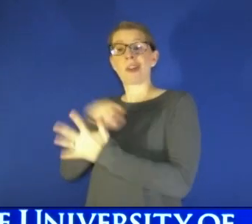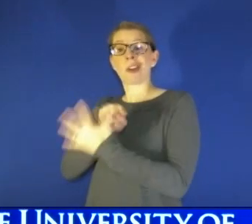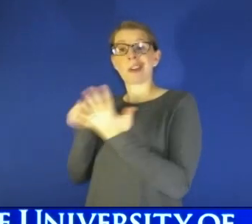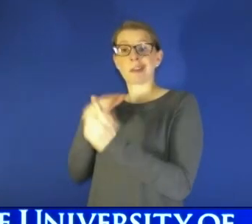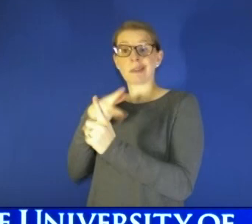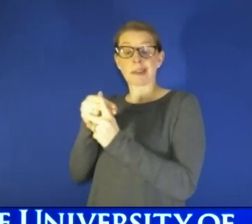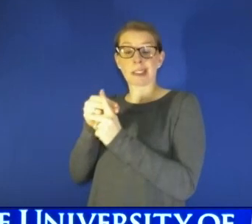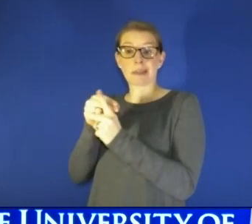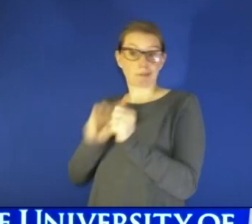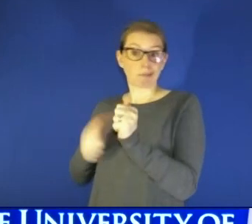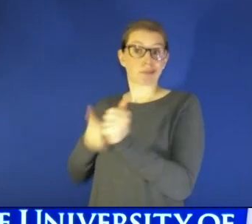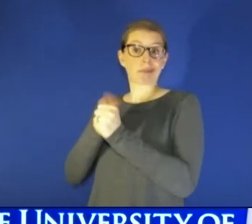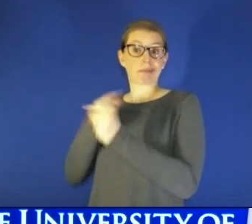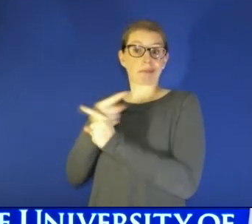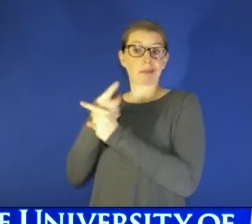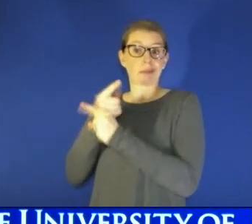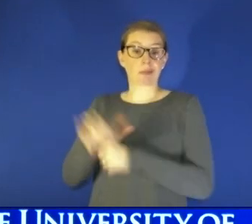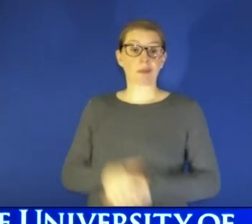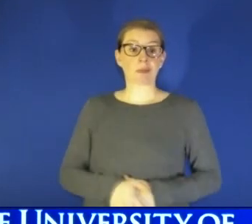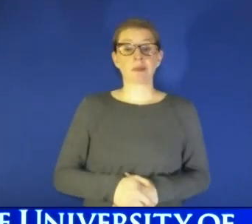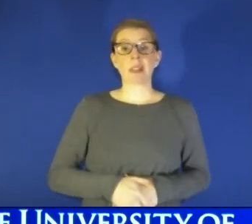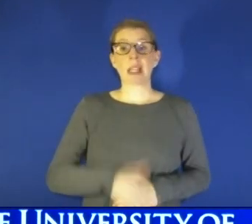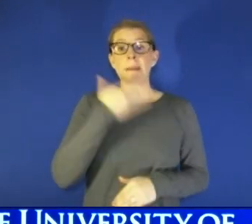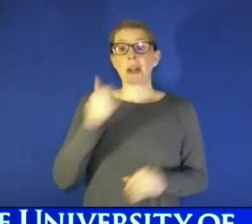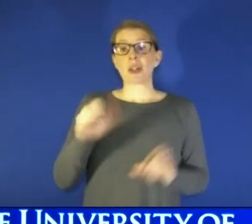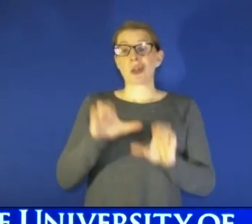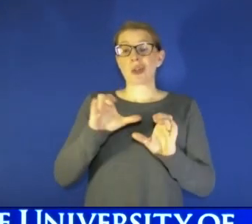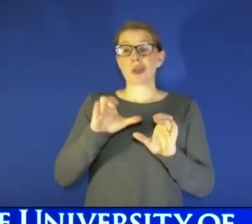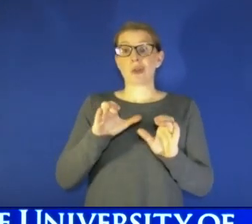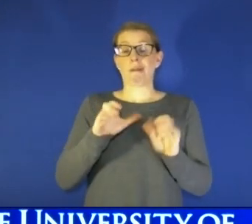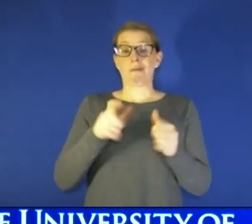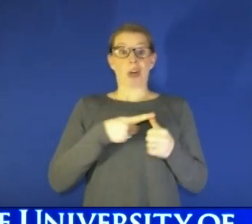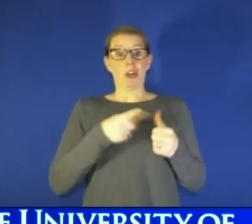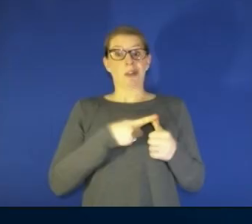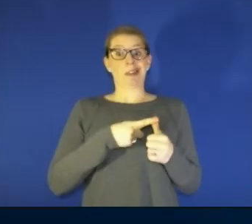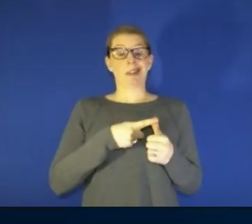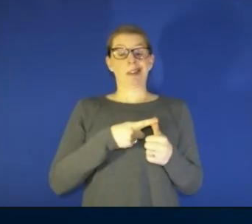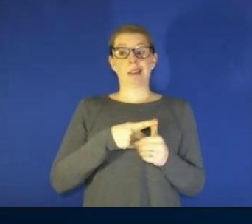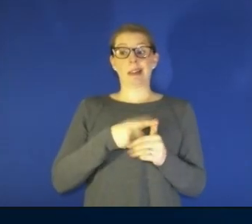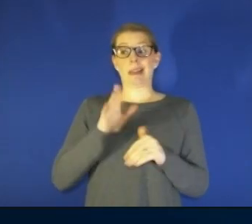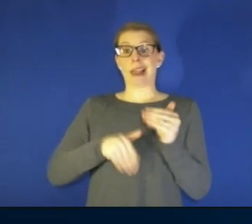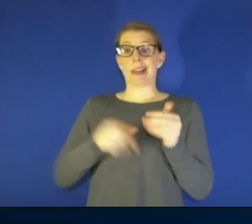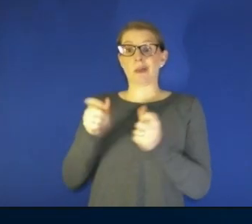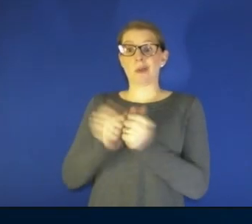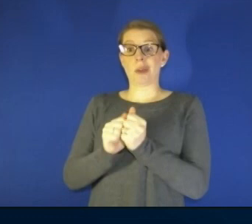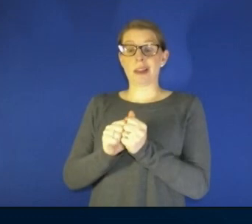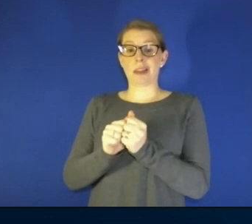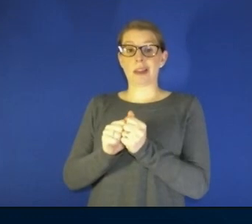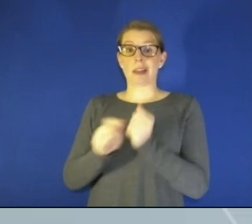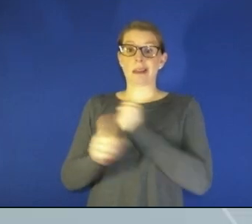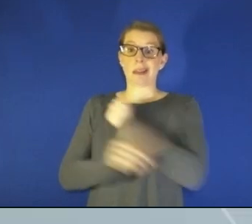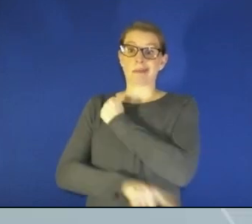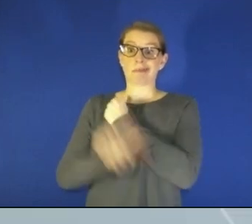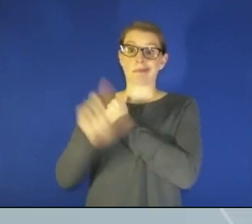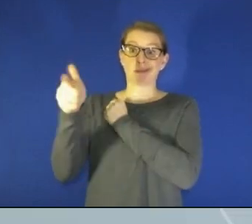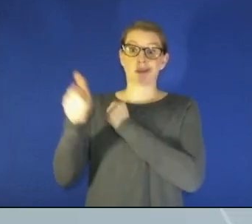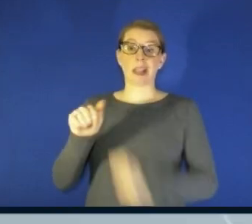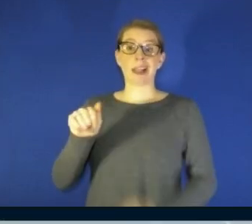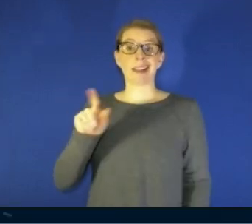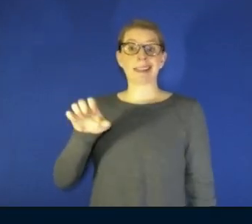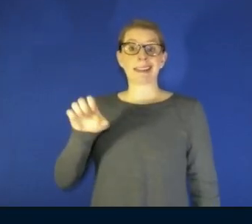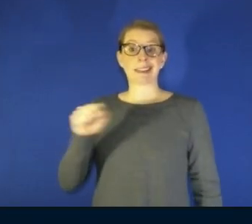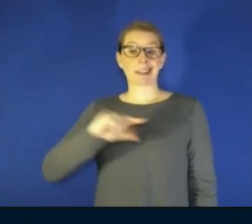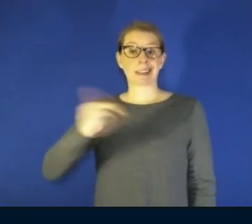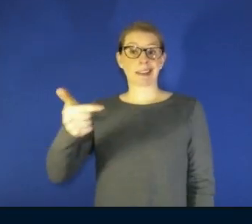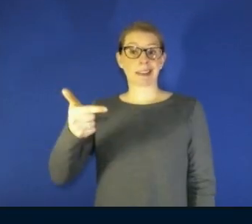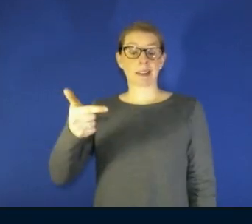lot better to do those things up front than have to deal with the consequences after that. Well said. All right. Alexis, I want to check in with you. One of our